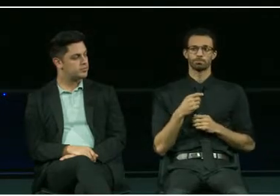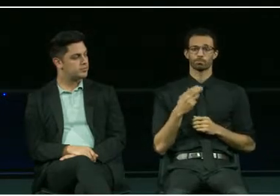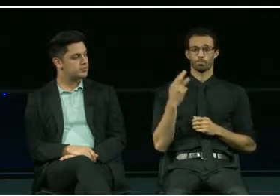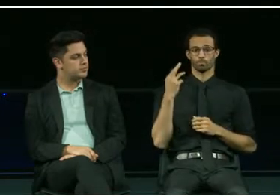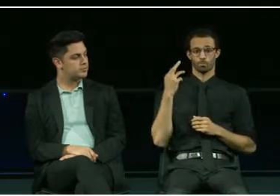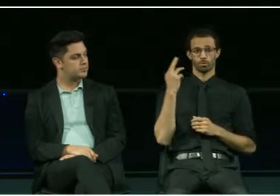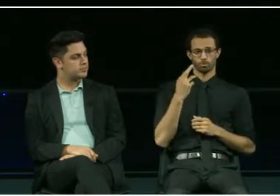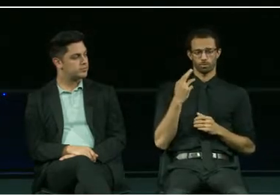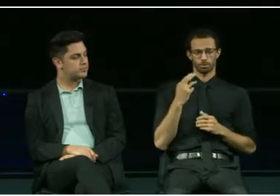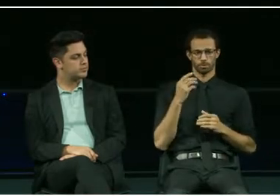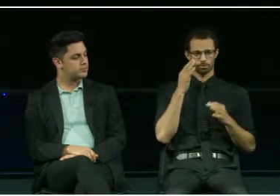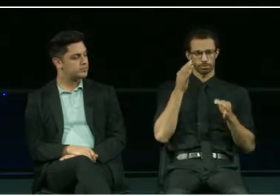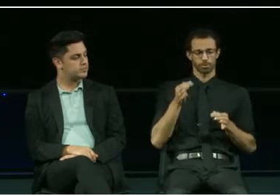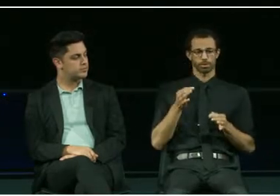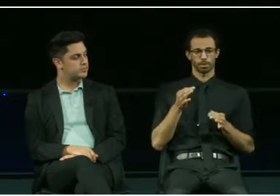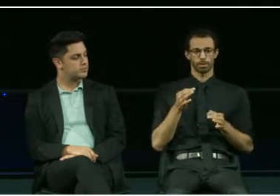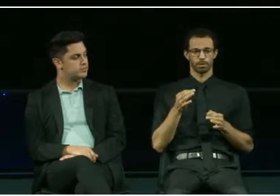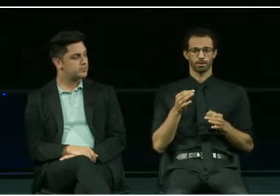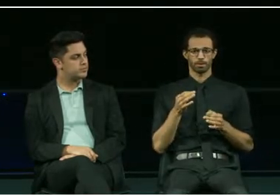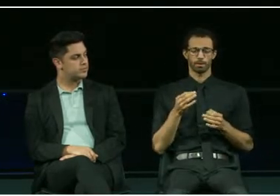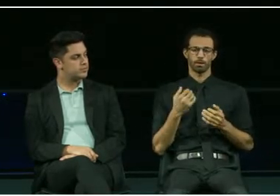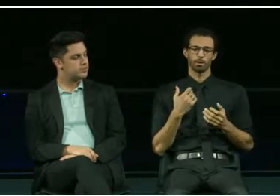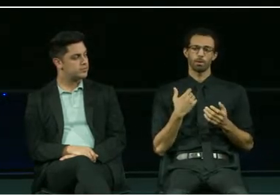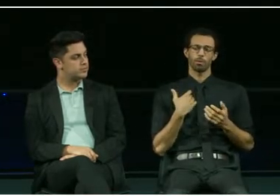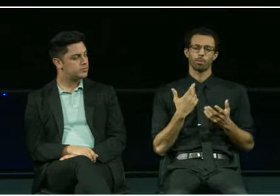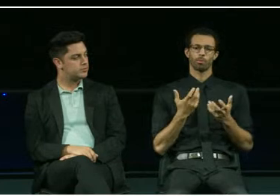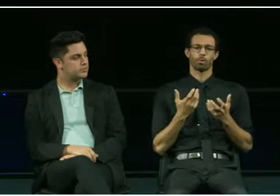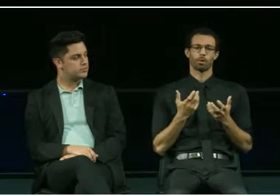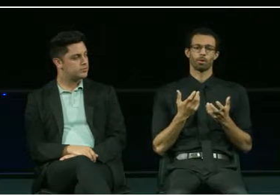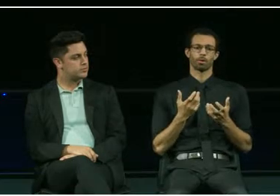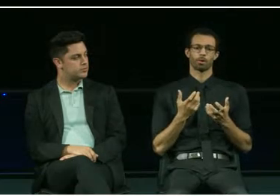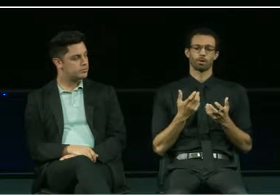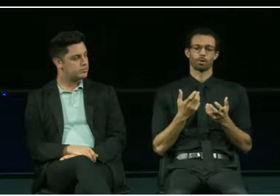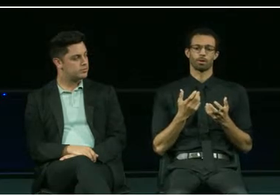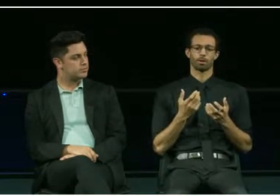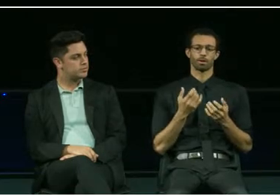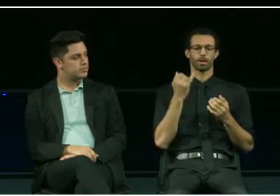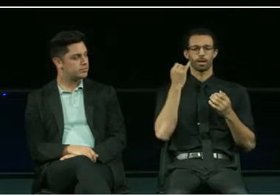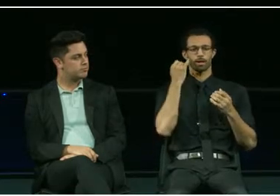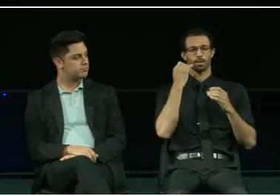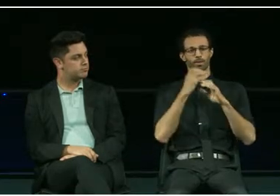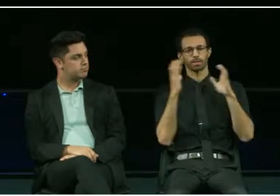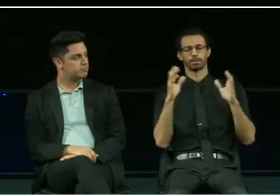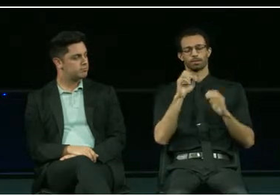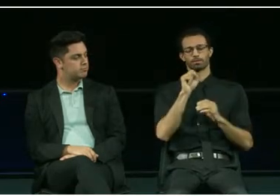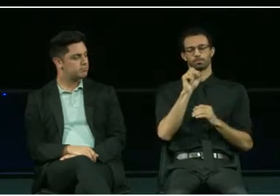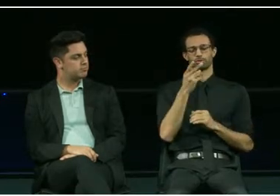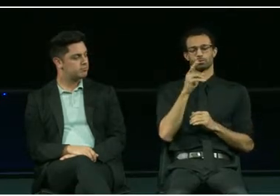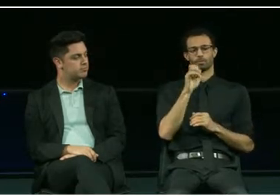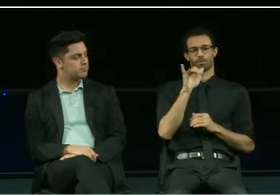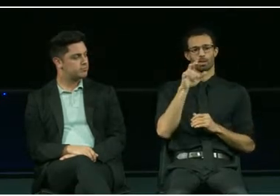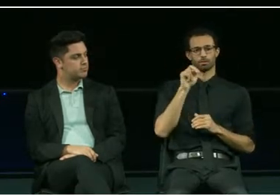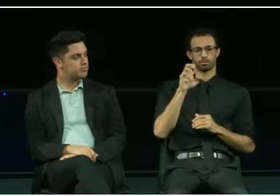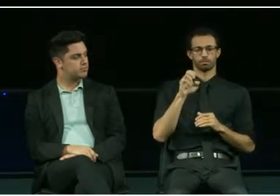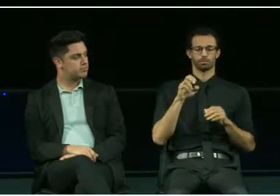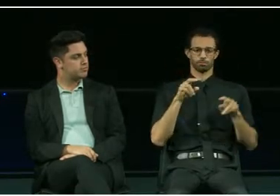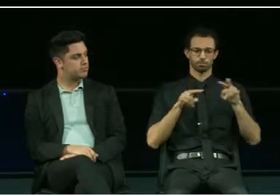few things. One was this idea of surveillance, sort of a military